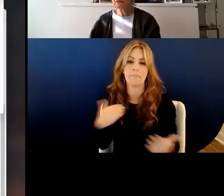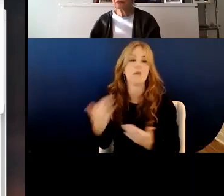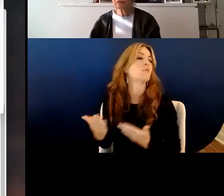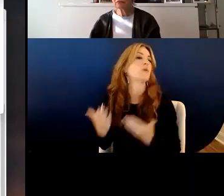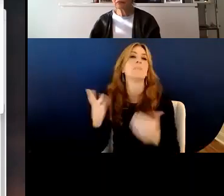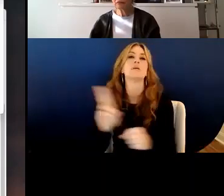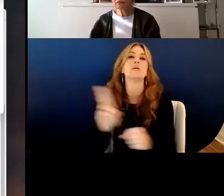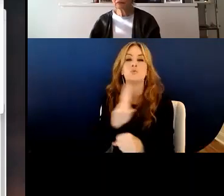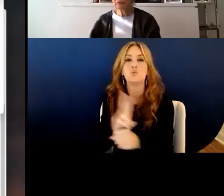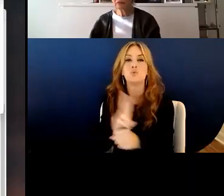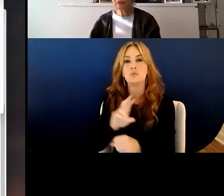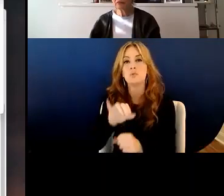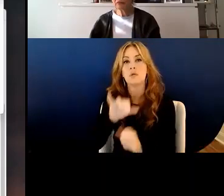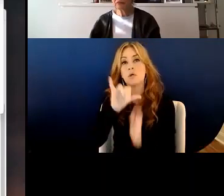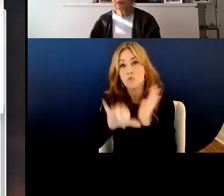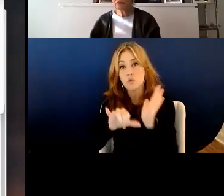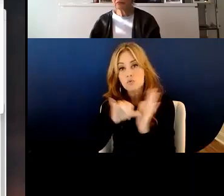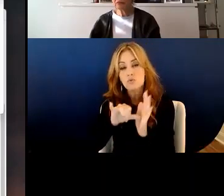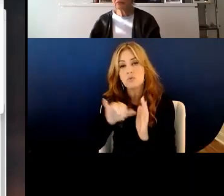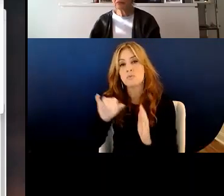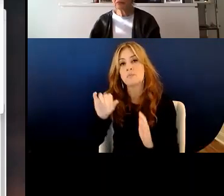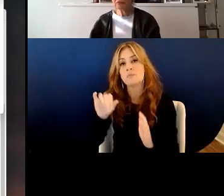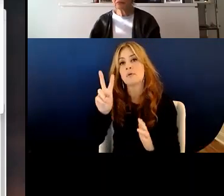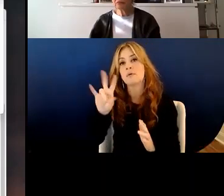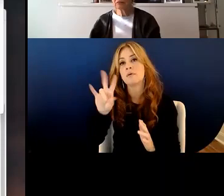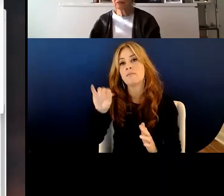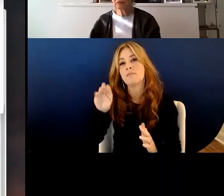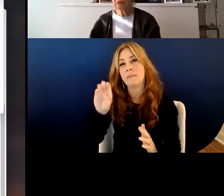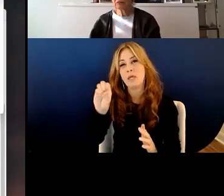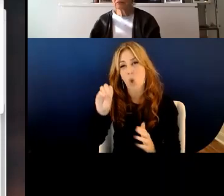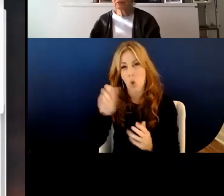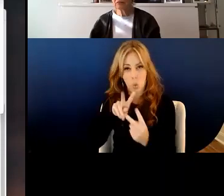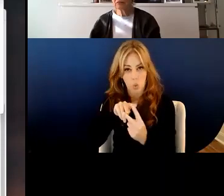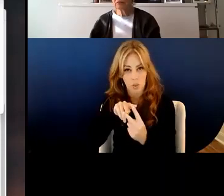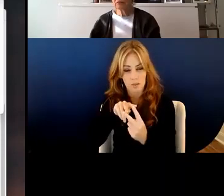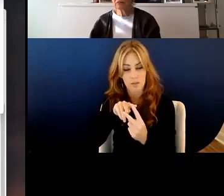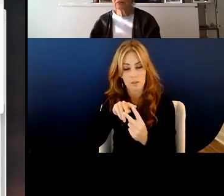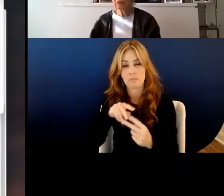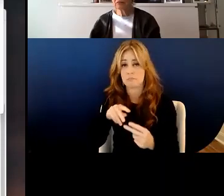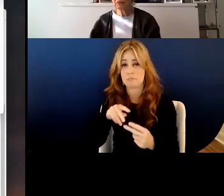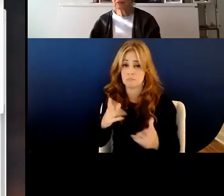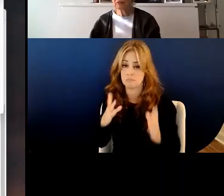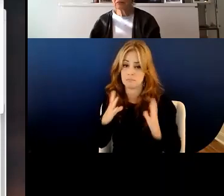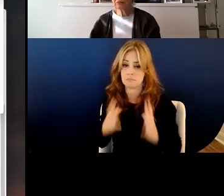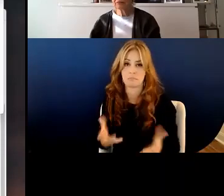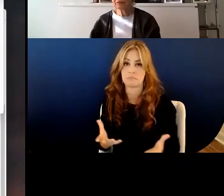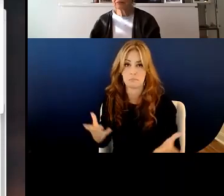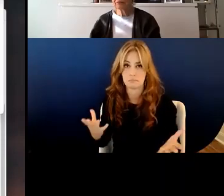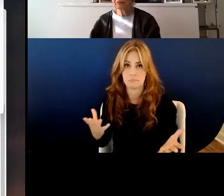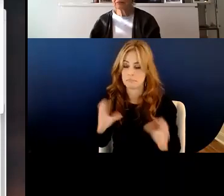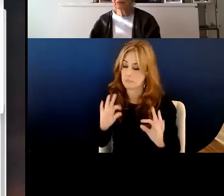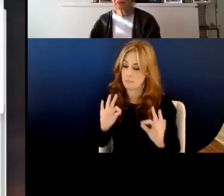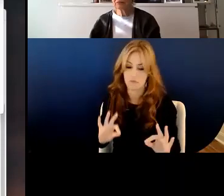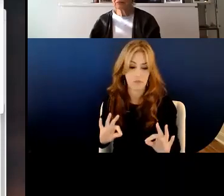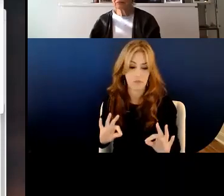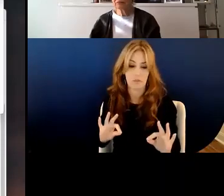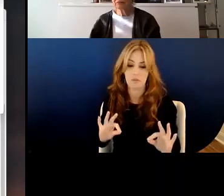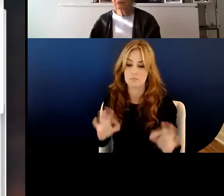either YouTube or Vimeo as your video platform. And yeah, that's perfectly